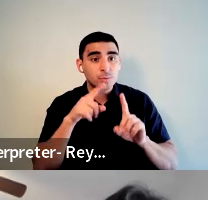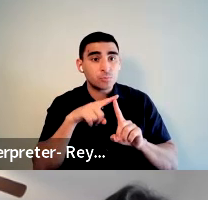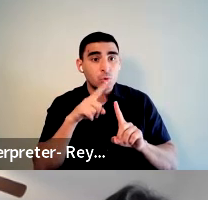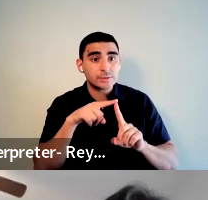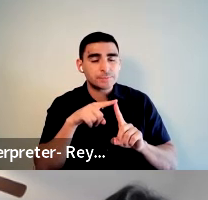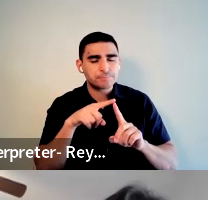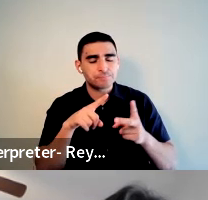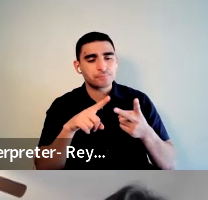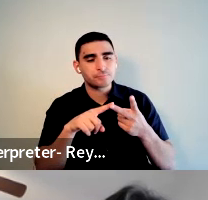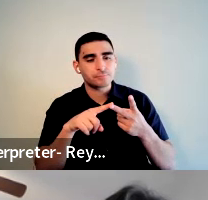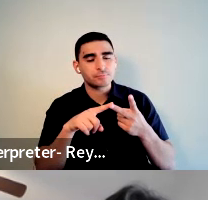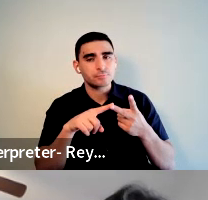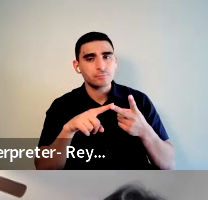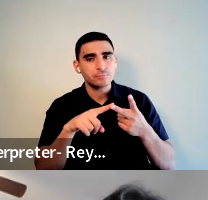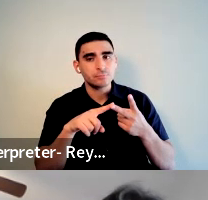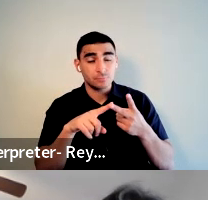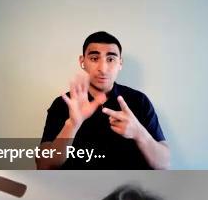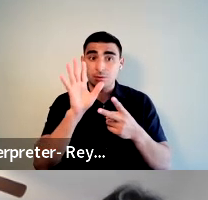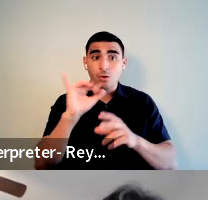much of this too involves